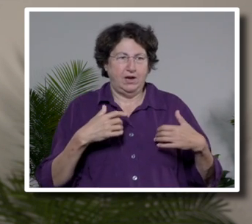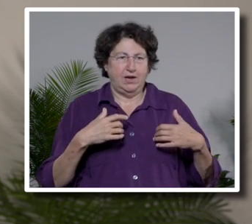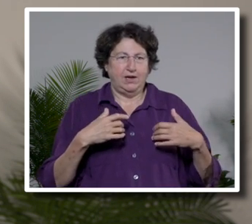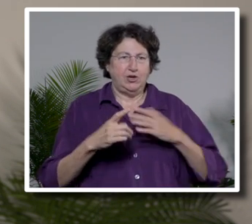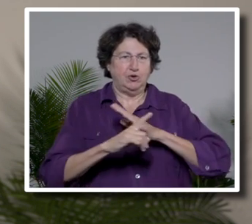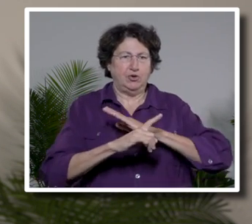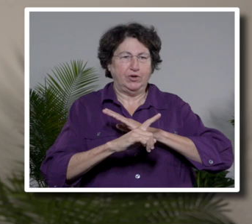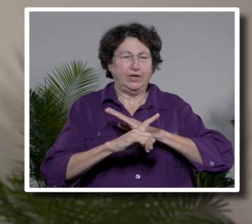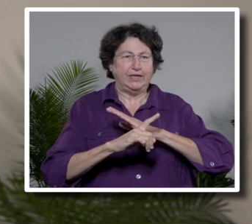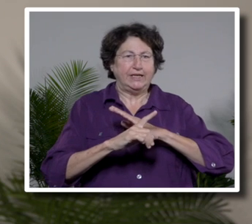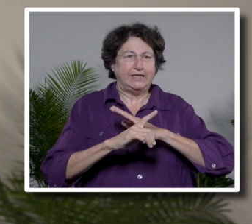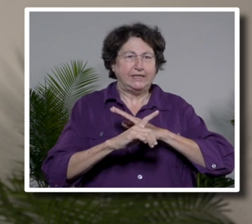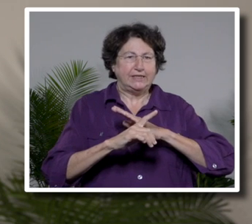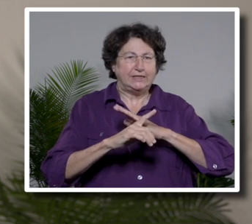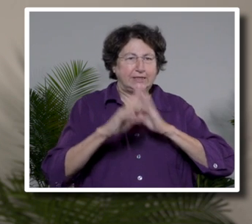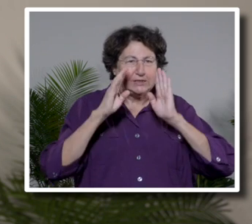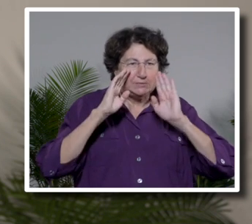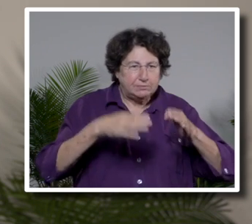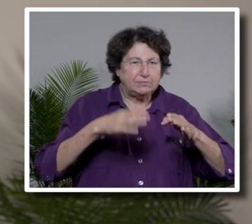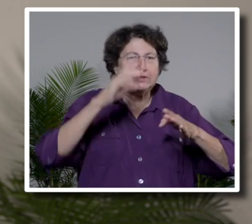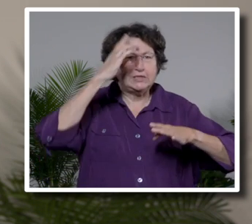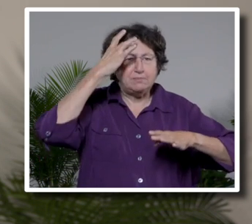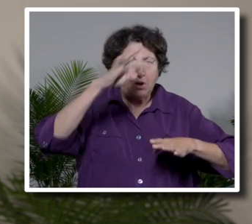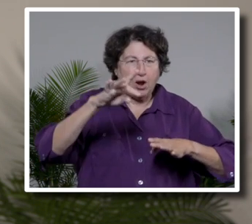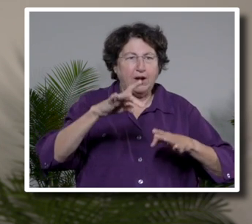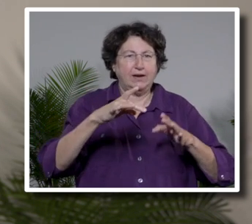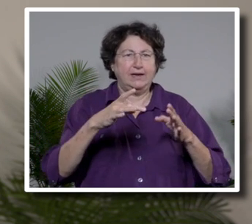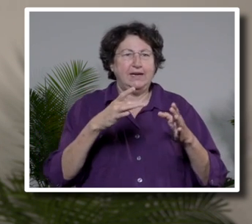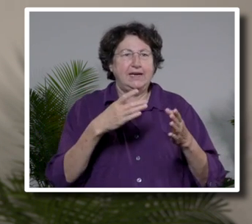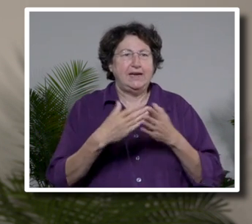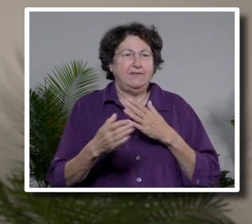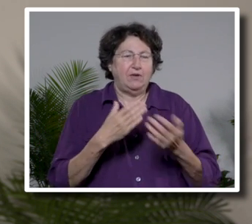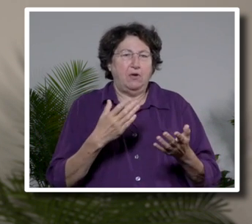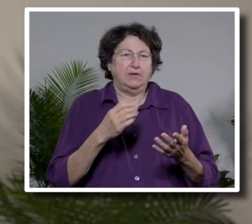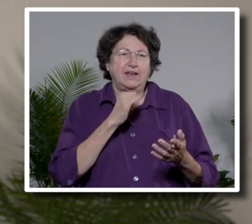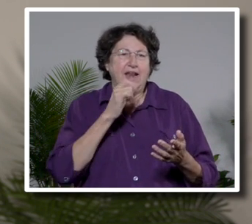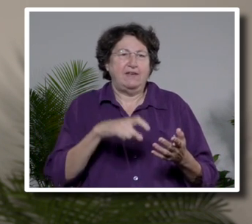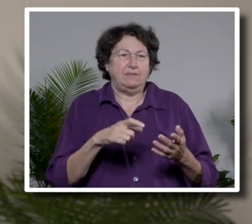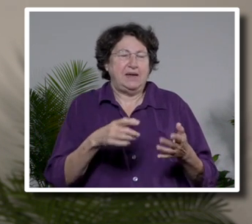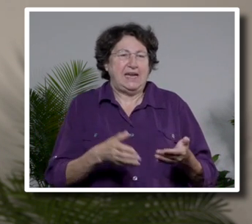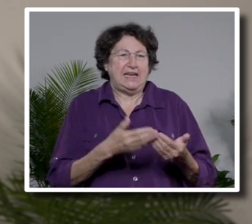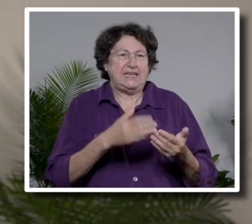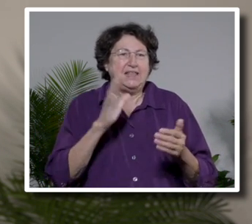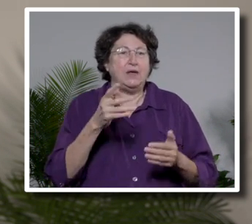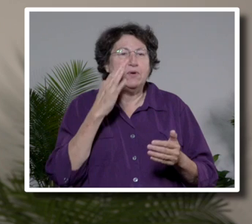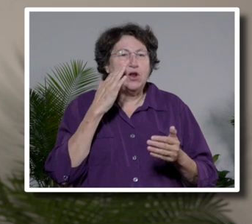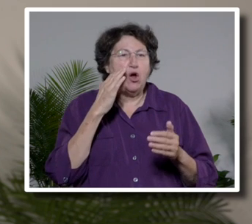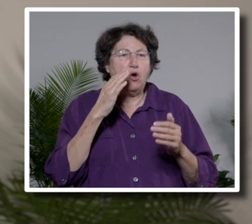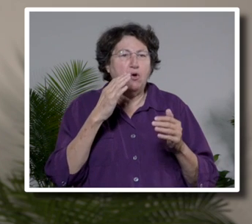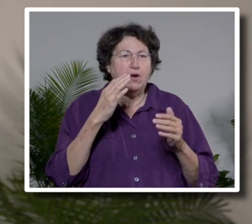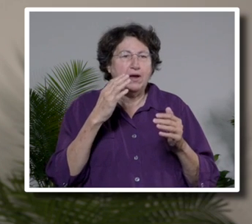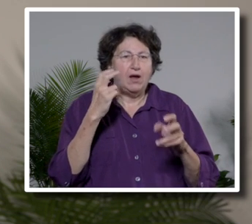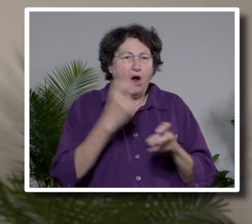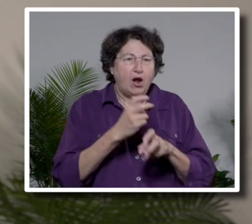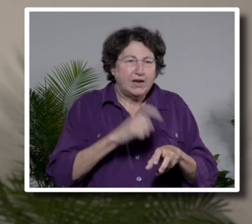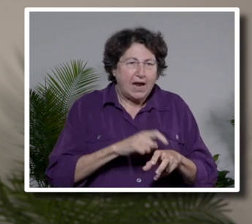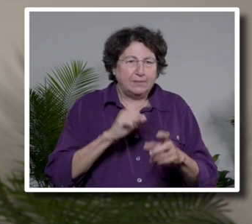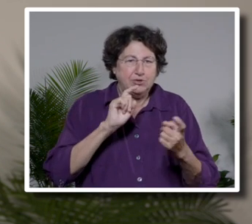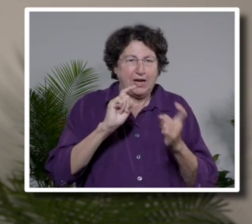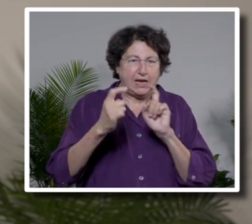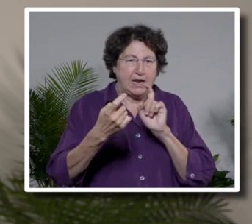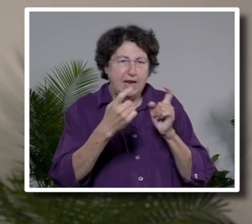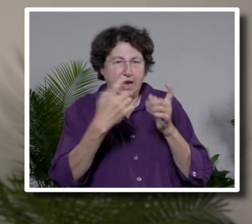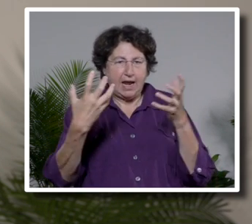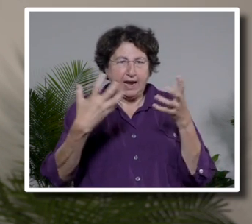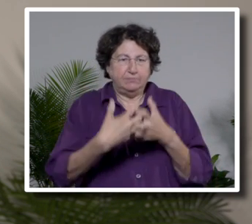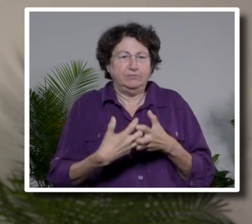the discipline to do the right thing and the smart thing, even when it's not the easy thing. They will know that you can adapt to adversity and